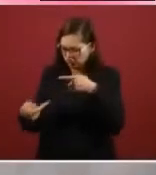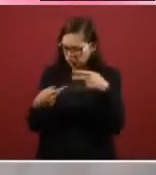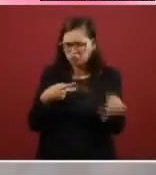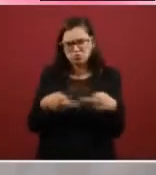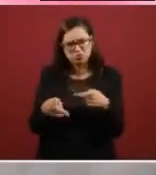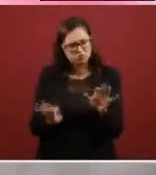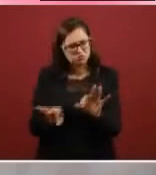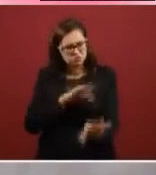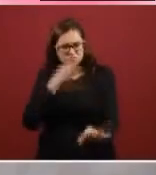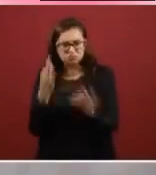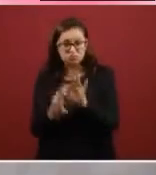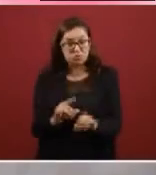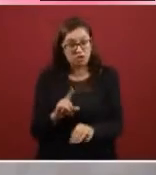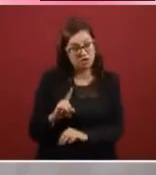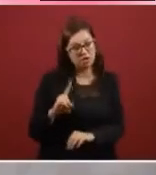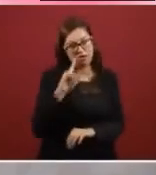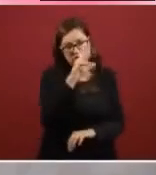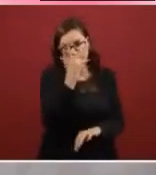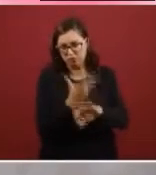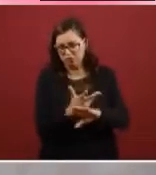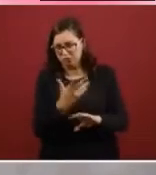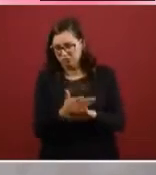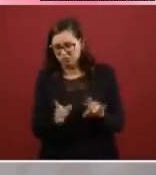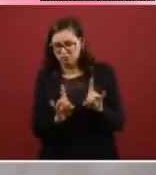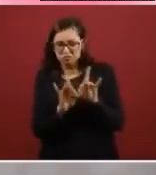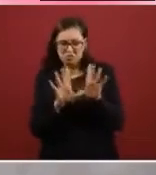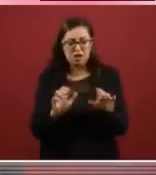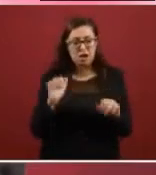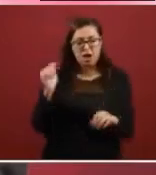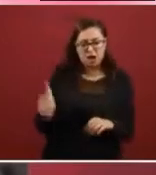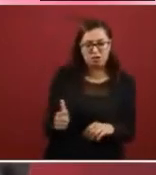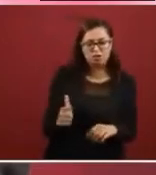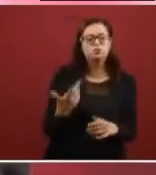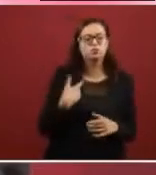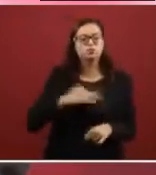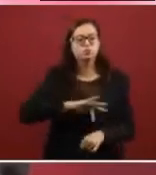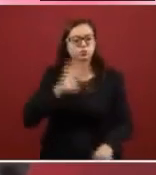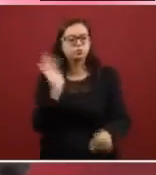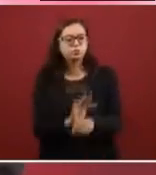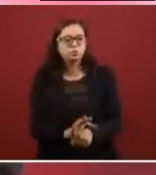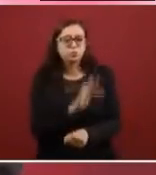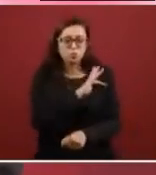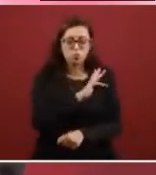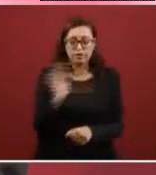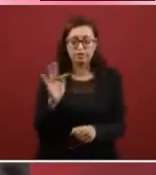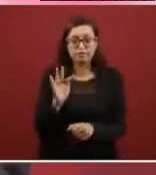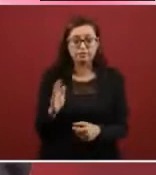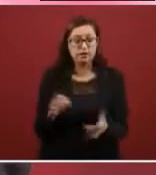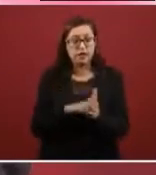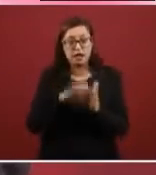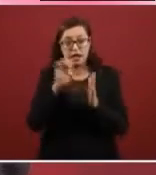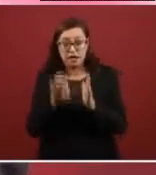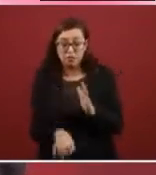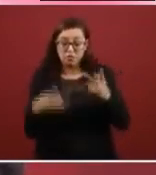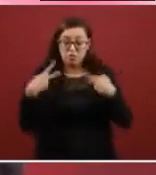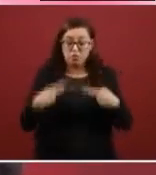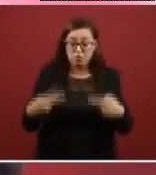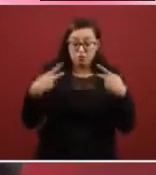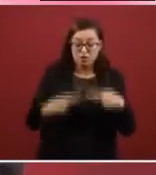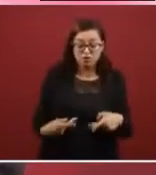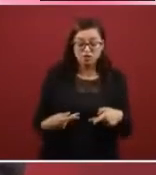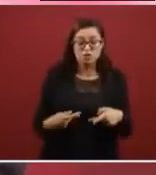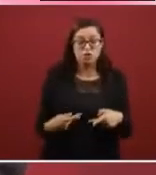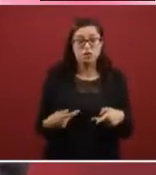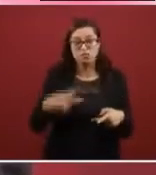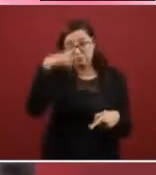U.S. And the Secretary has the responsibility to handle it.